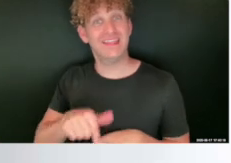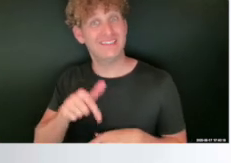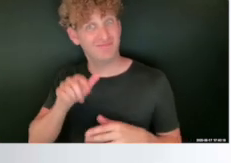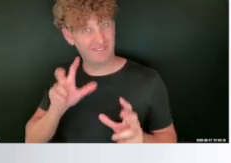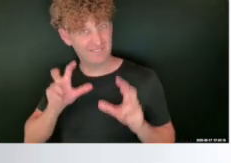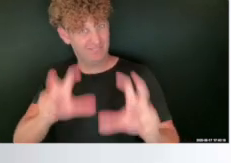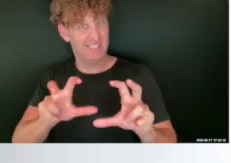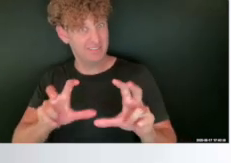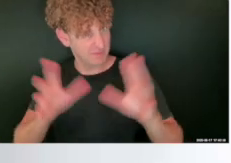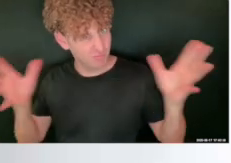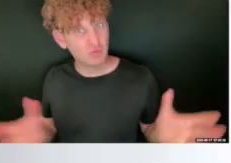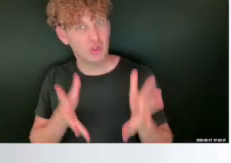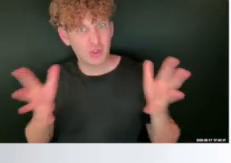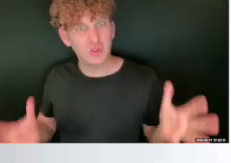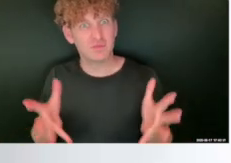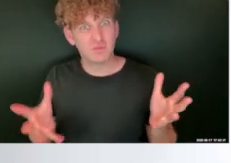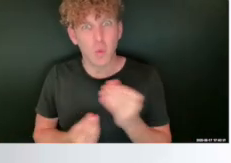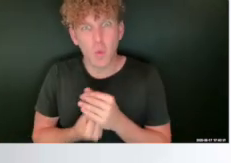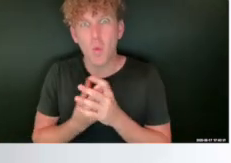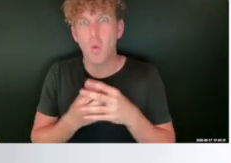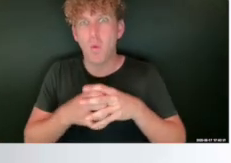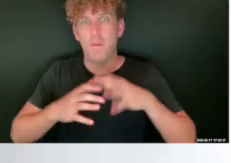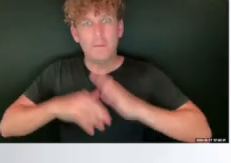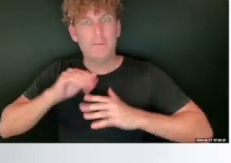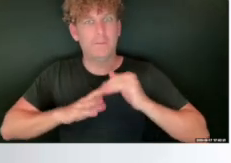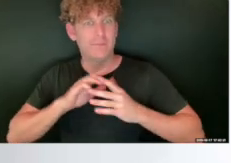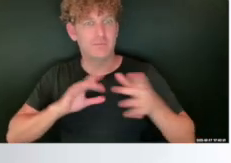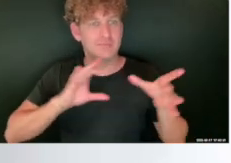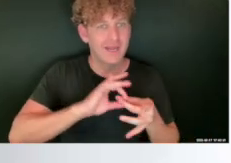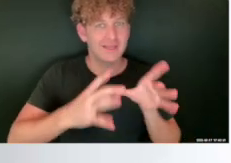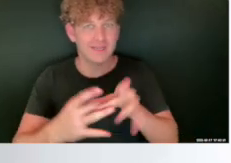The 11 implementation projects funded by STEP are